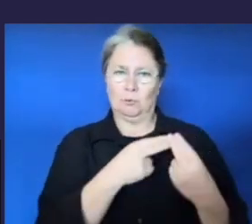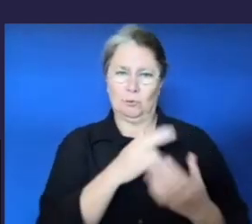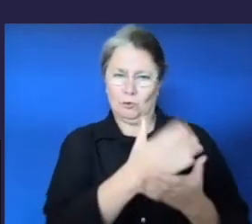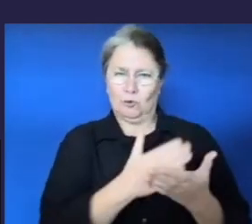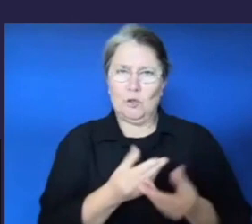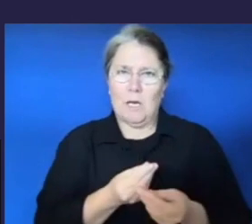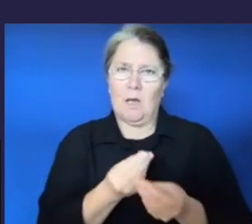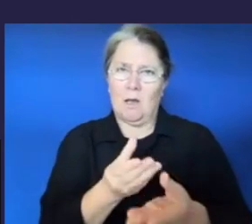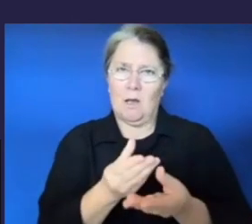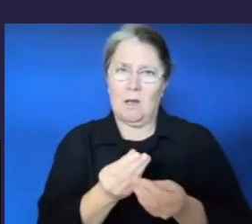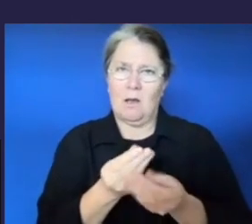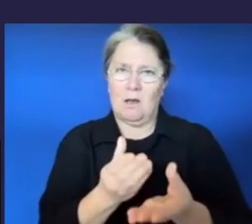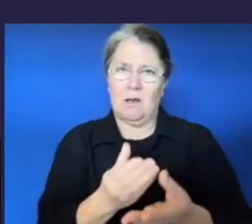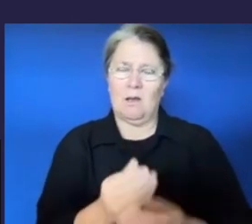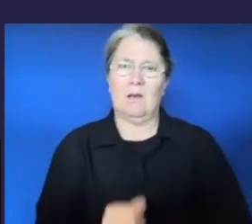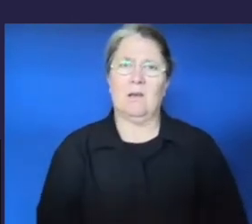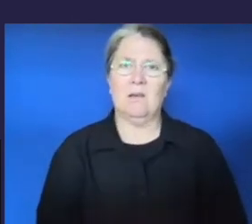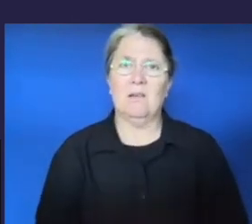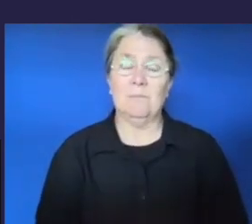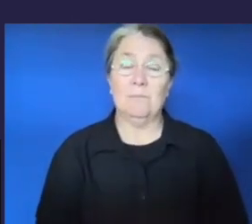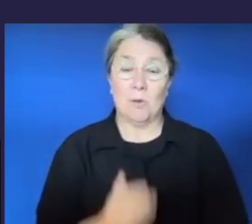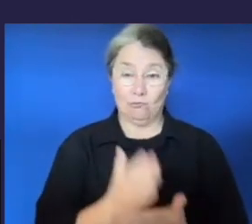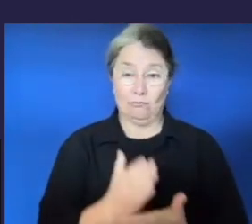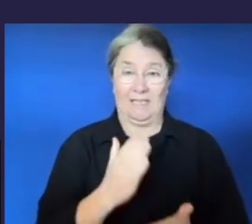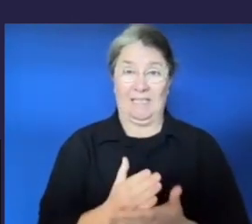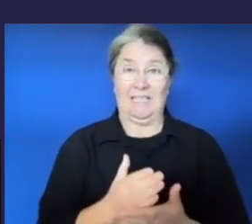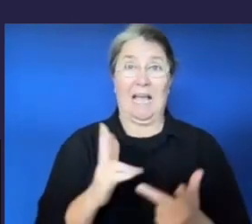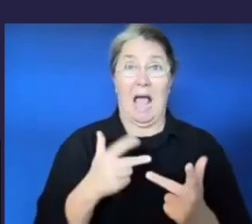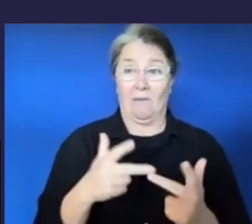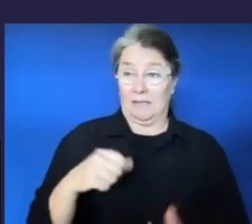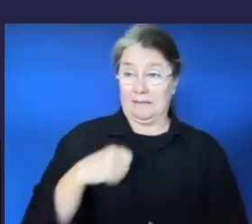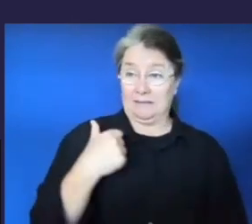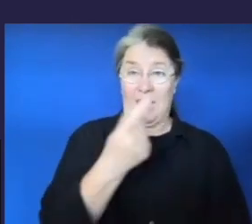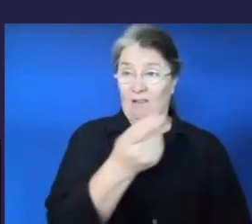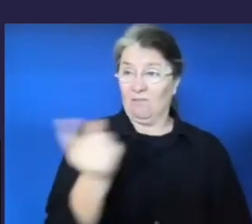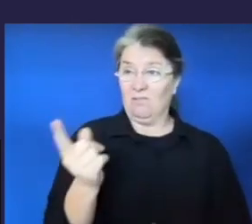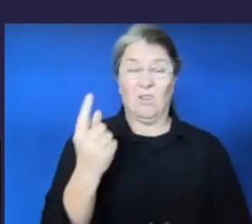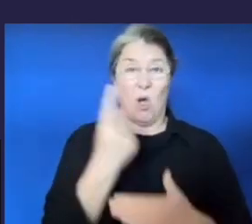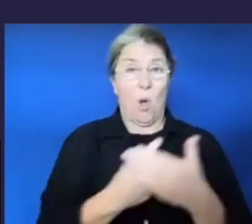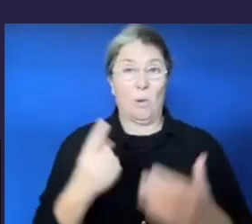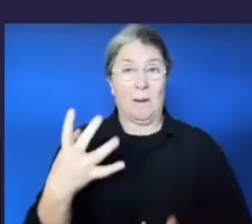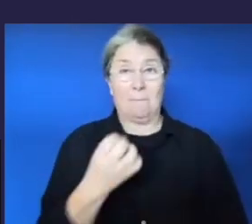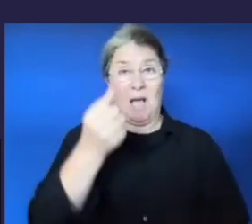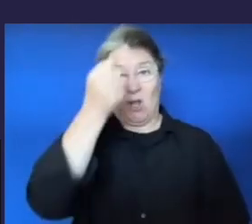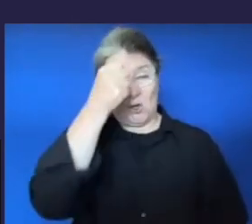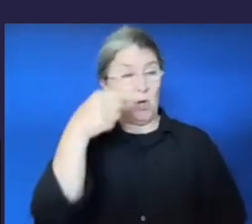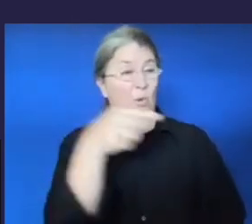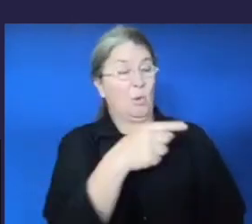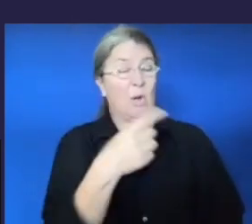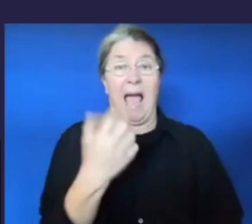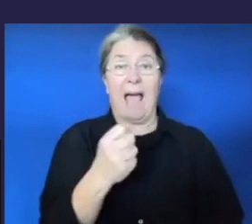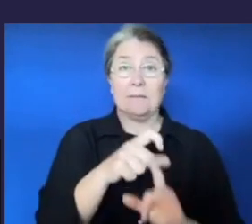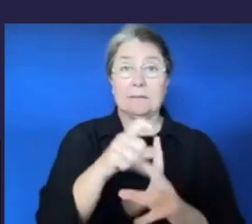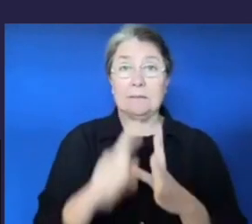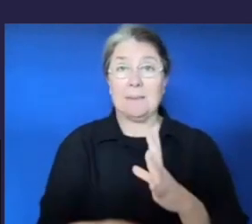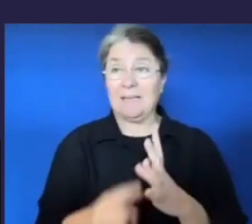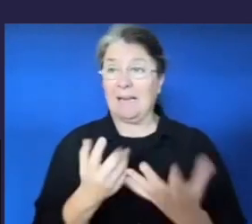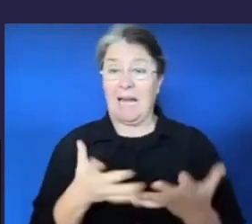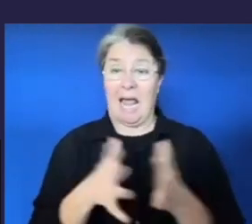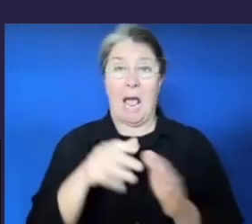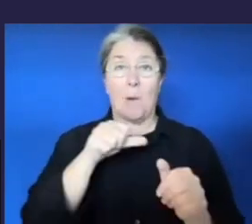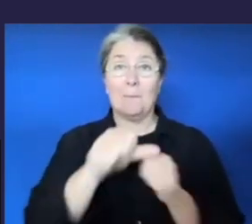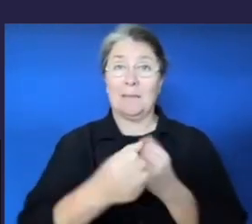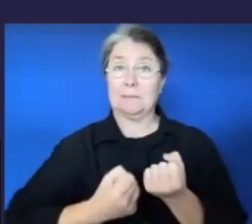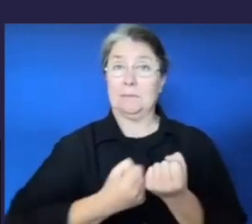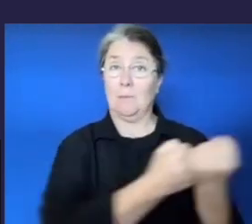disability, only to the fact that the individual has a disability and the nature of whatever accommodations are needed to support that person on the